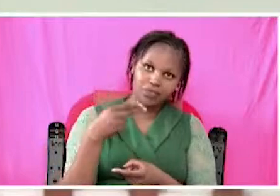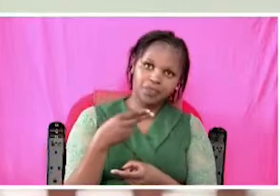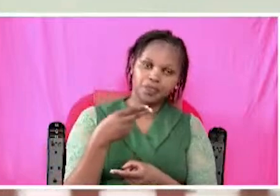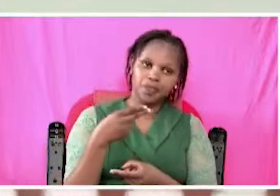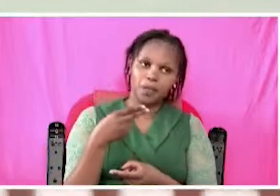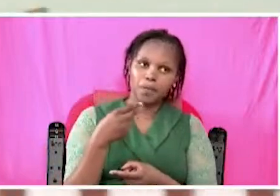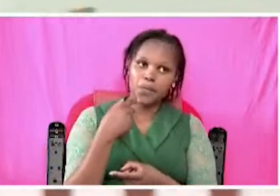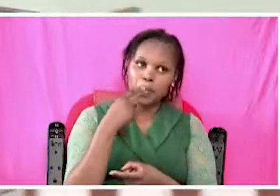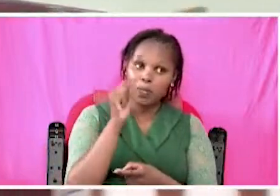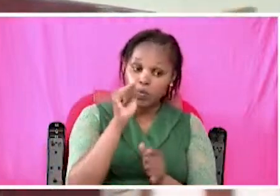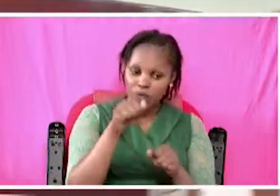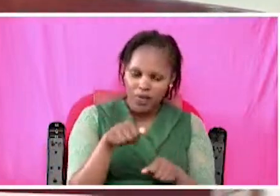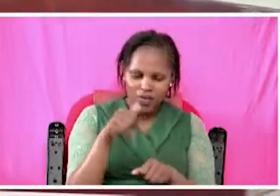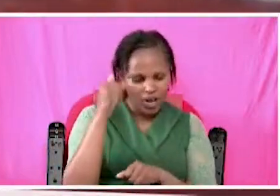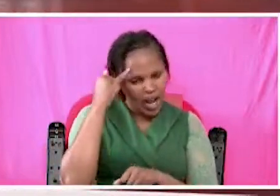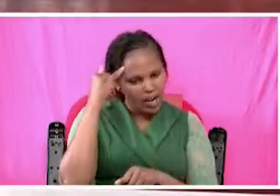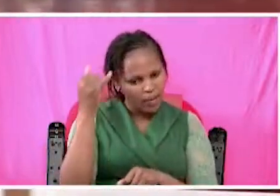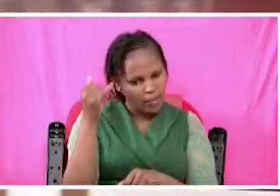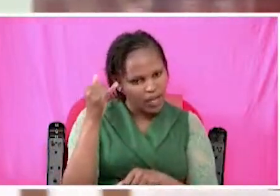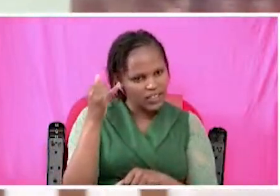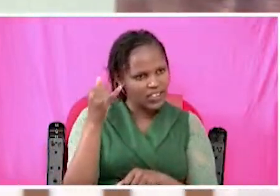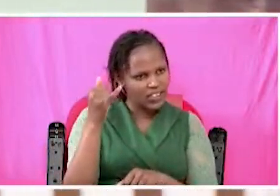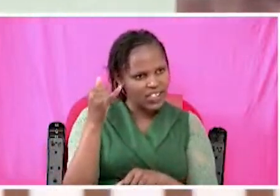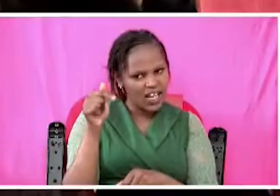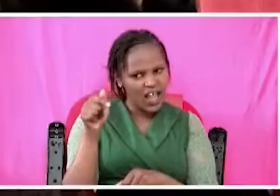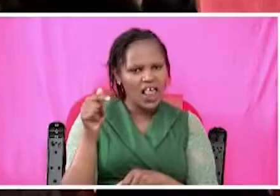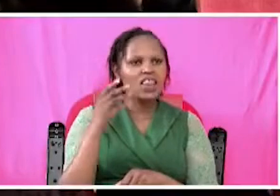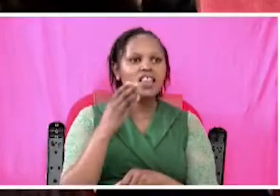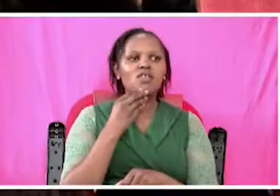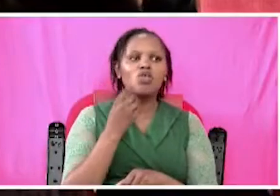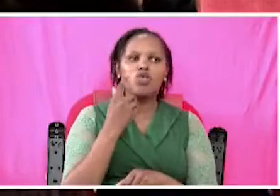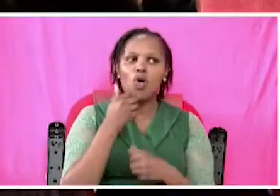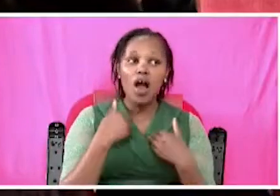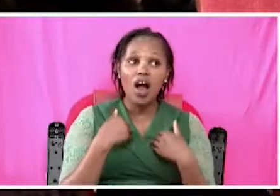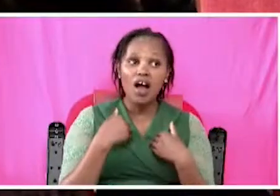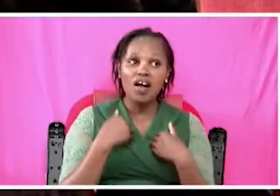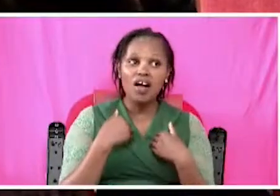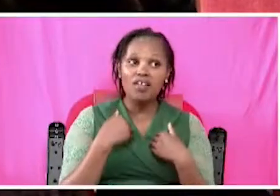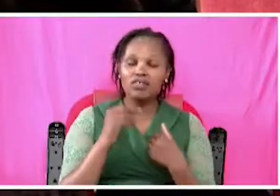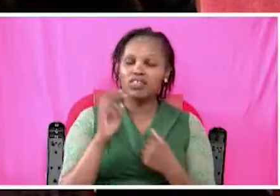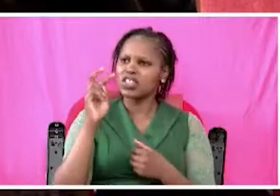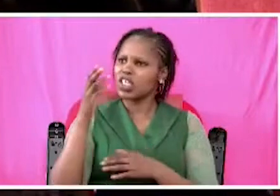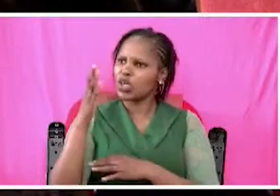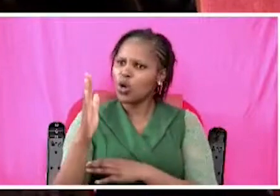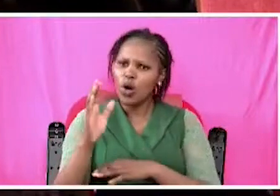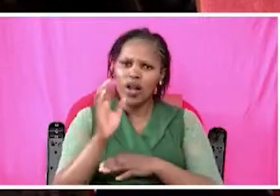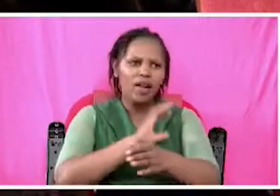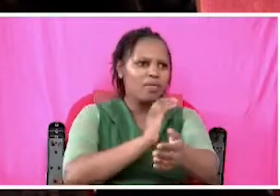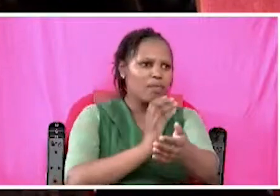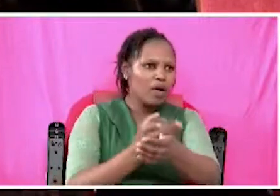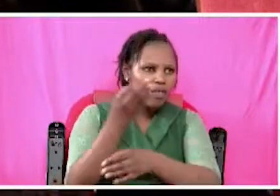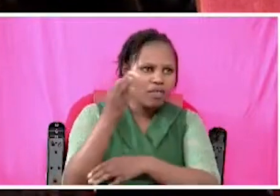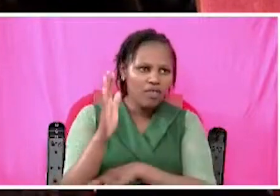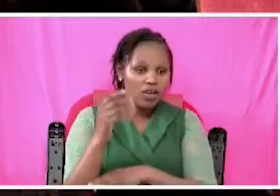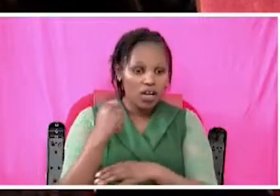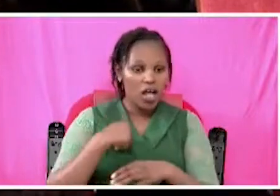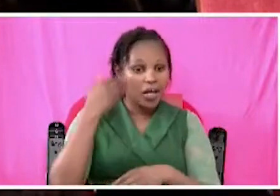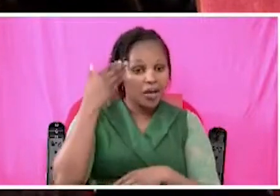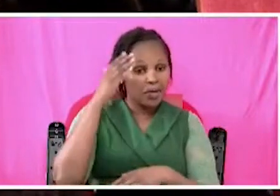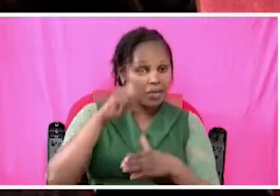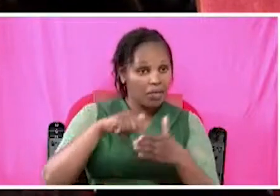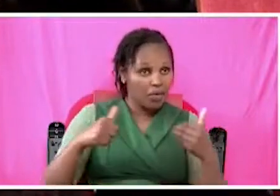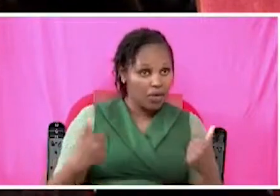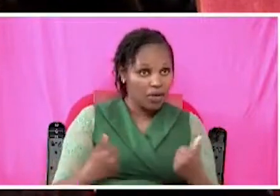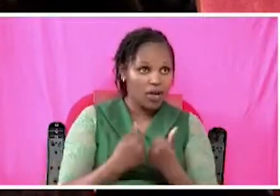So you can imagine Elijah, a person who has just encountered God and his power. I don't know what happens